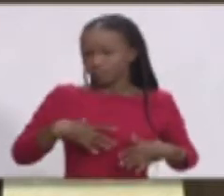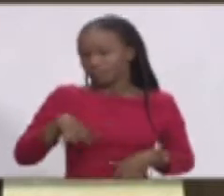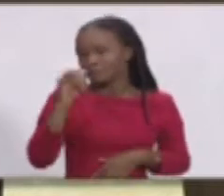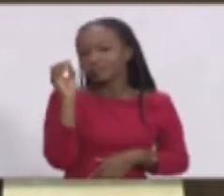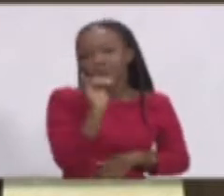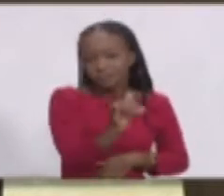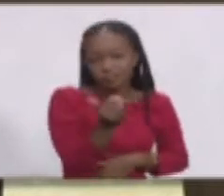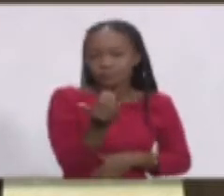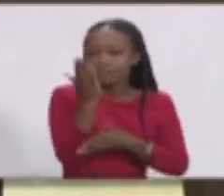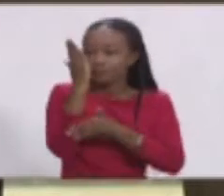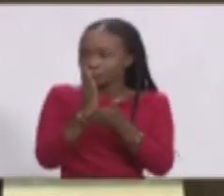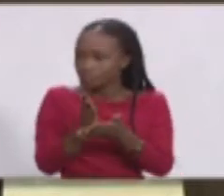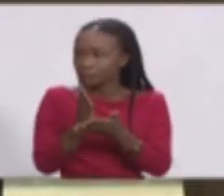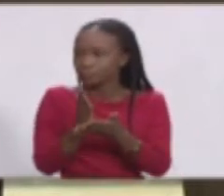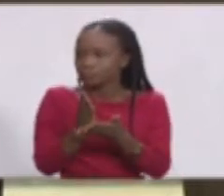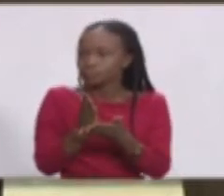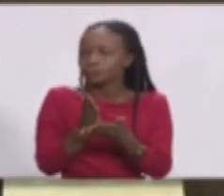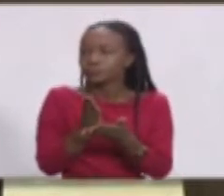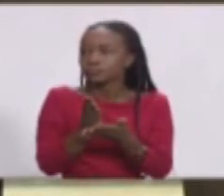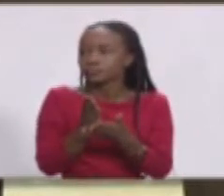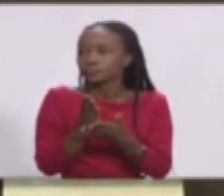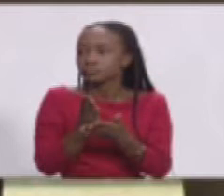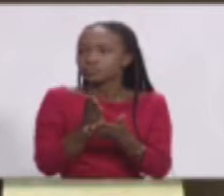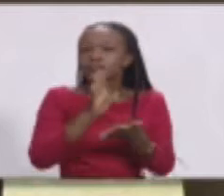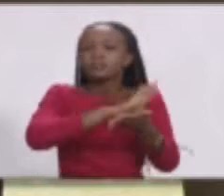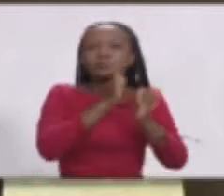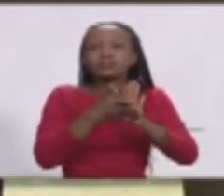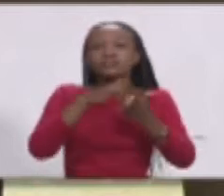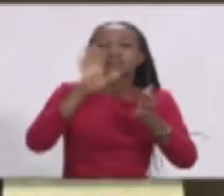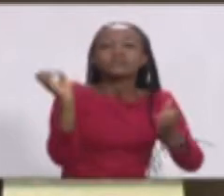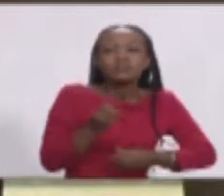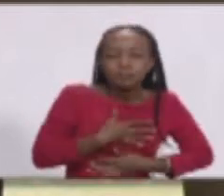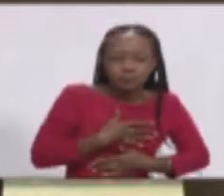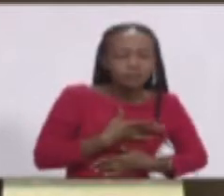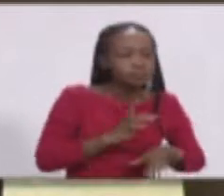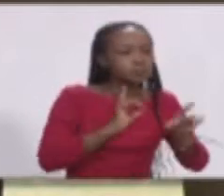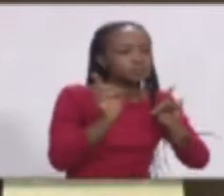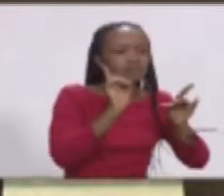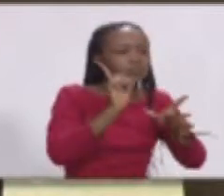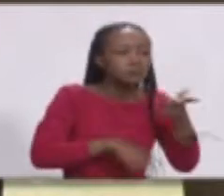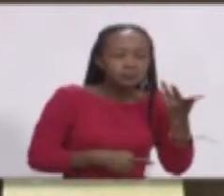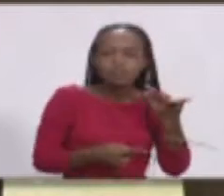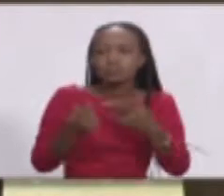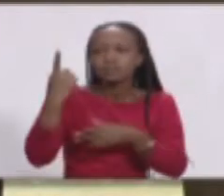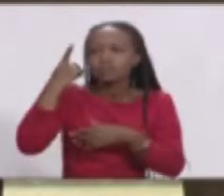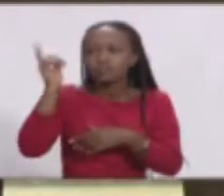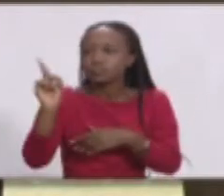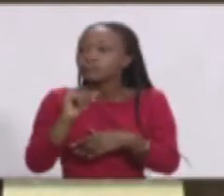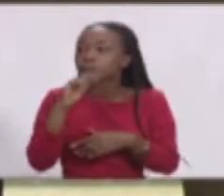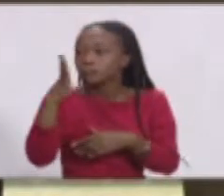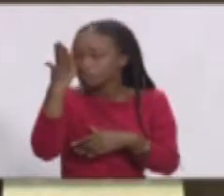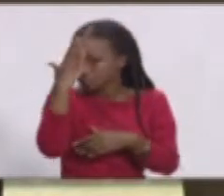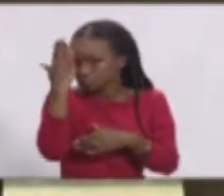context. Some of them are actually getting more frustrated. They're saying, so what are we doing at home? Yes. For we don't know how